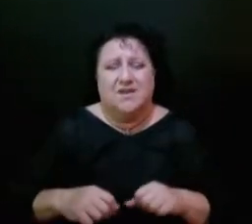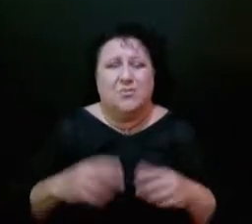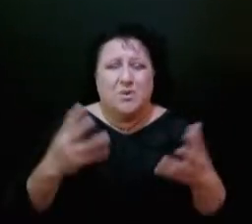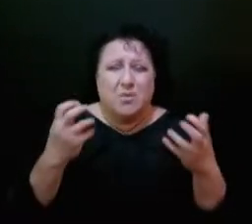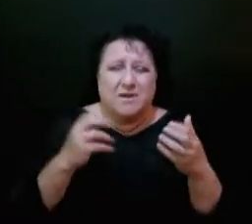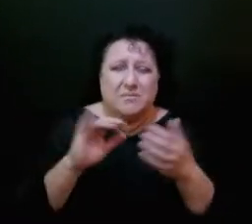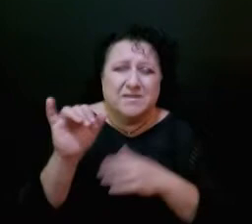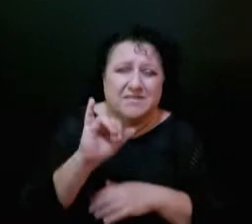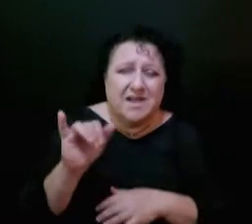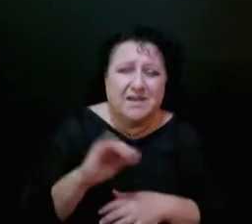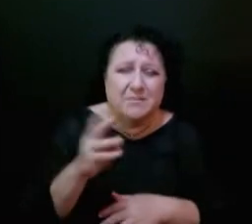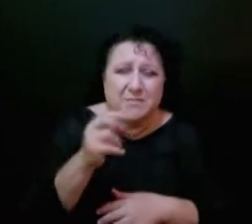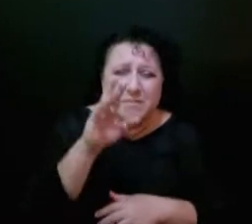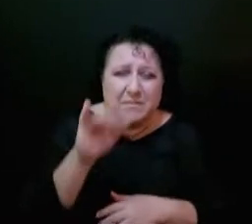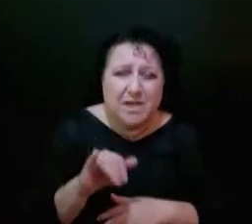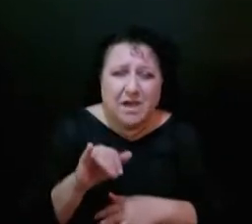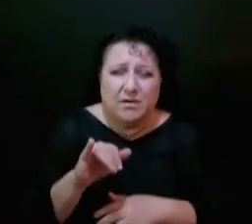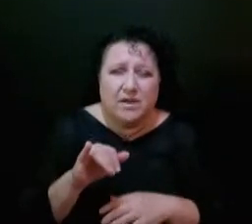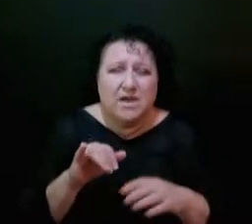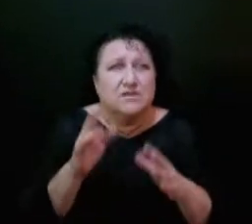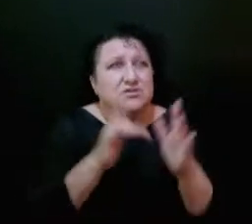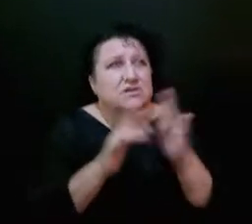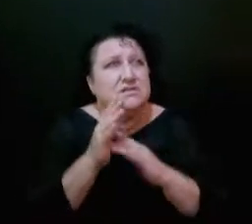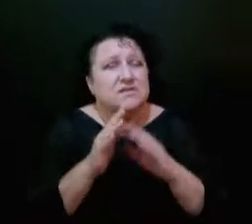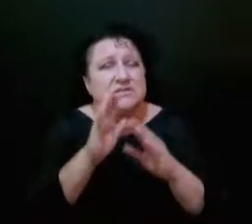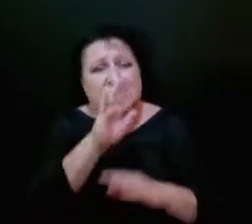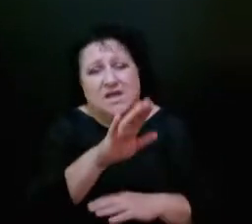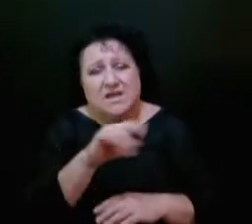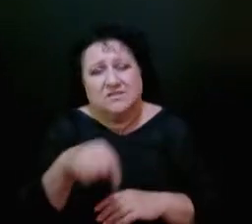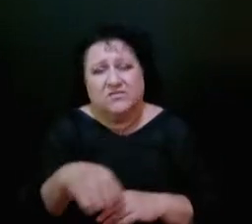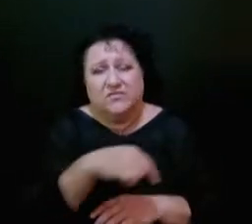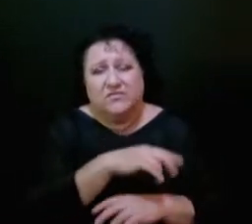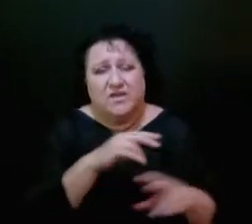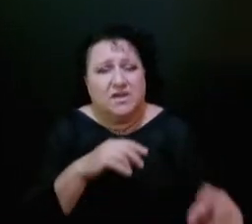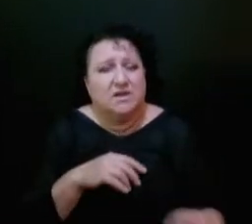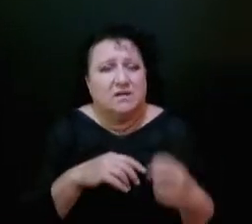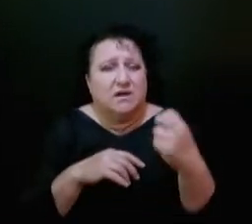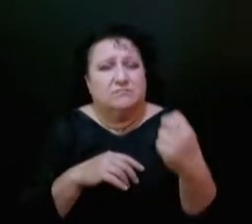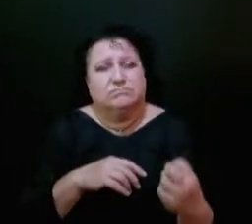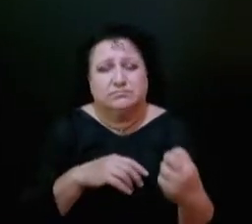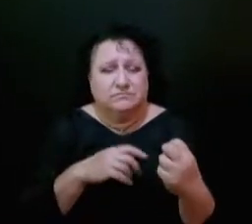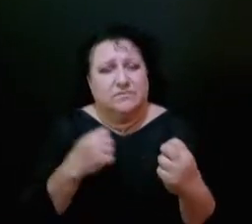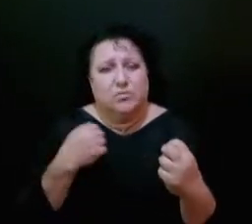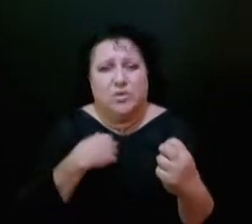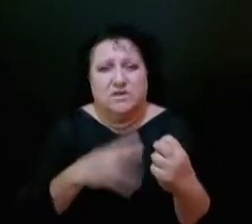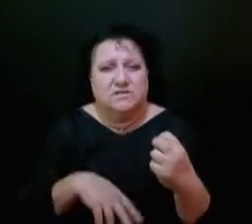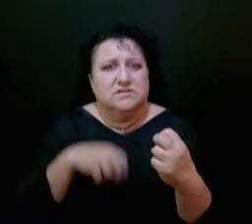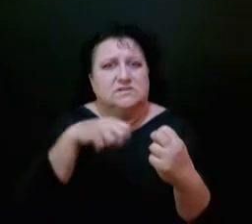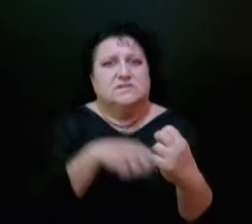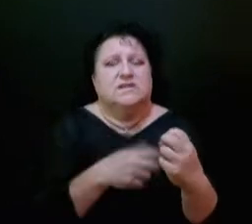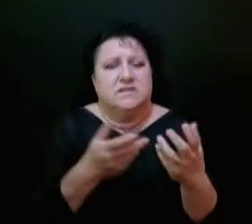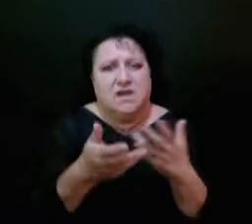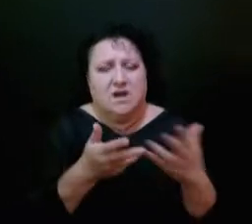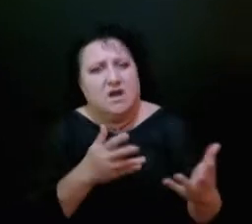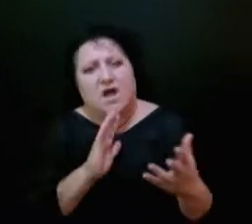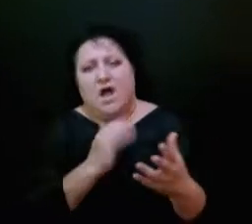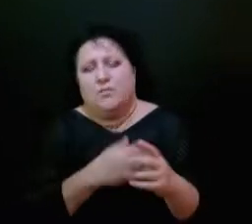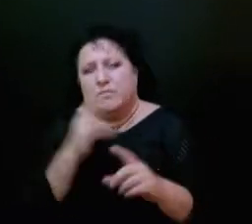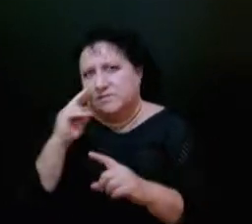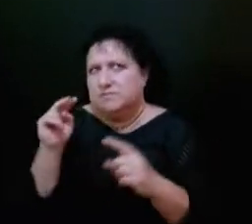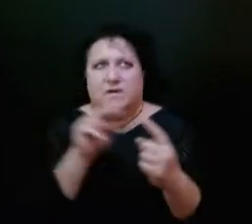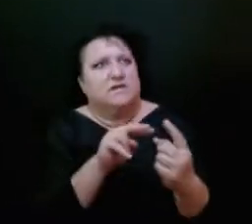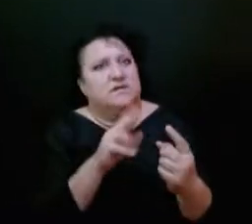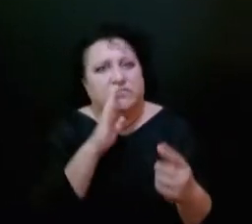and anoint His feet and just spend time with Him, could you imagine how that shifts our perspective? It just shifts our